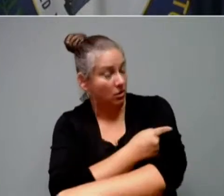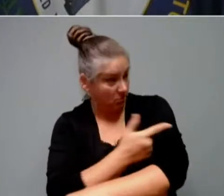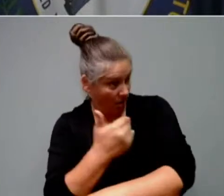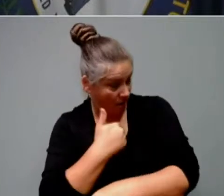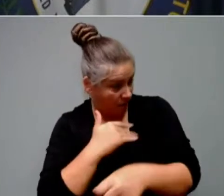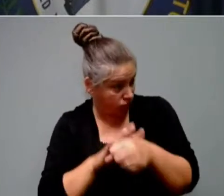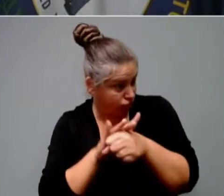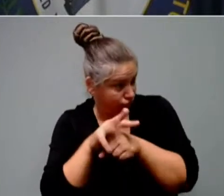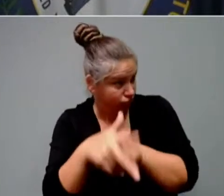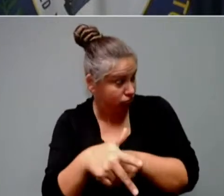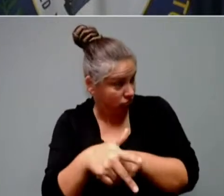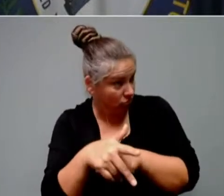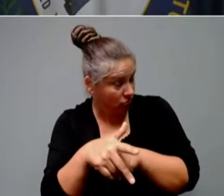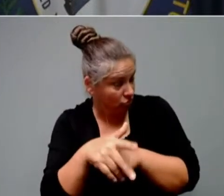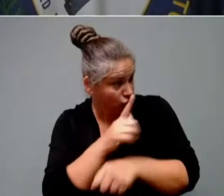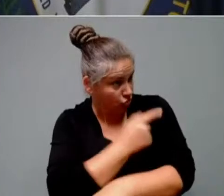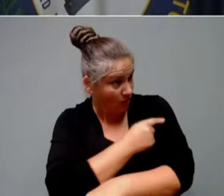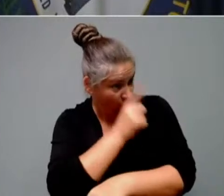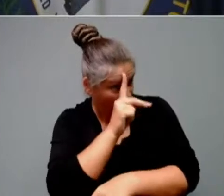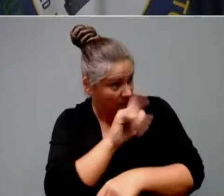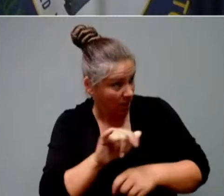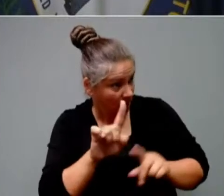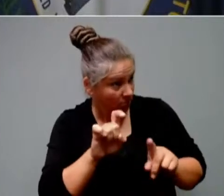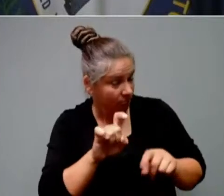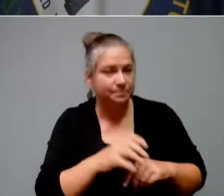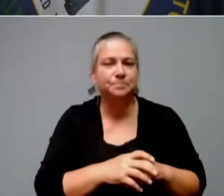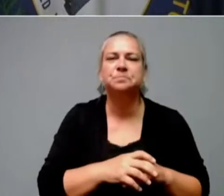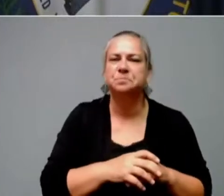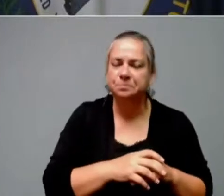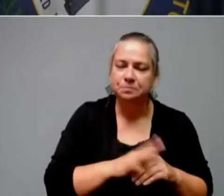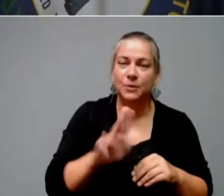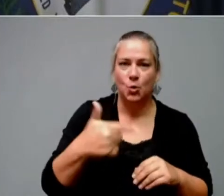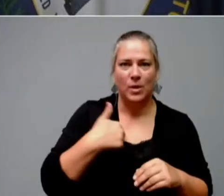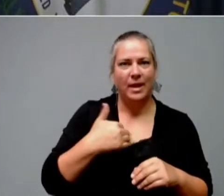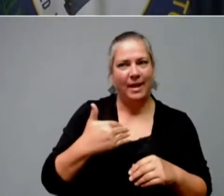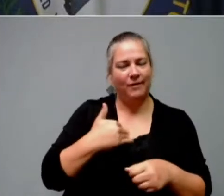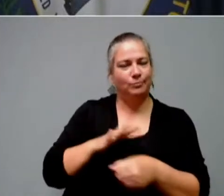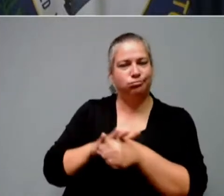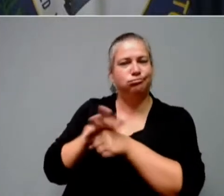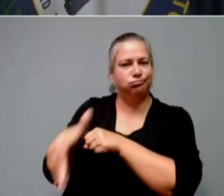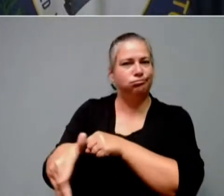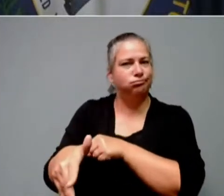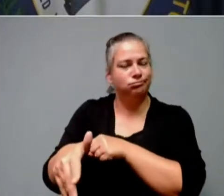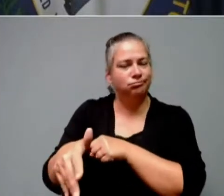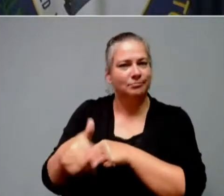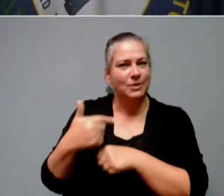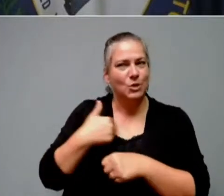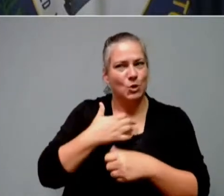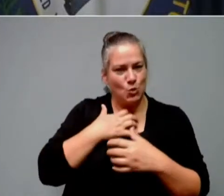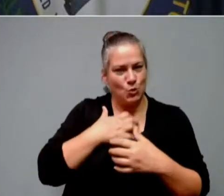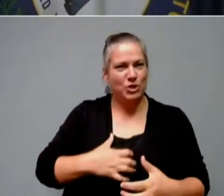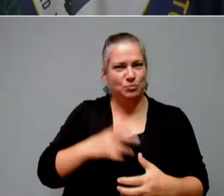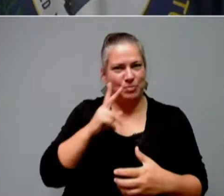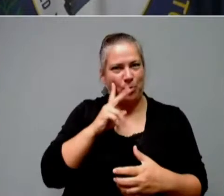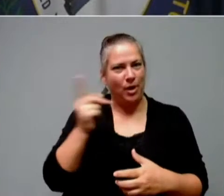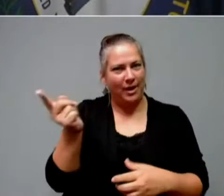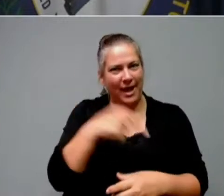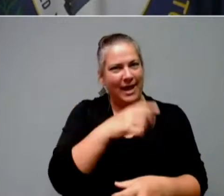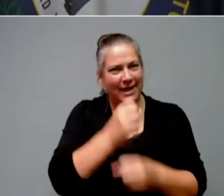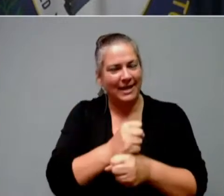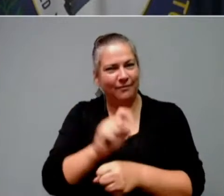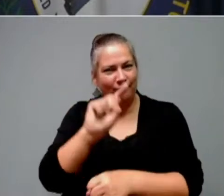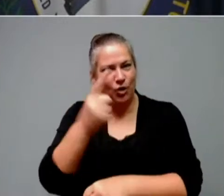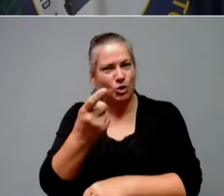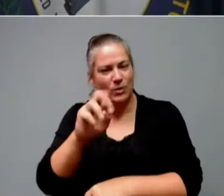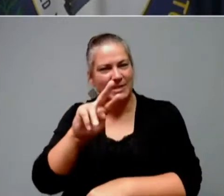Kentuckians? We have a robust supply. We wish more people were coming in and getting their first or even their second